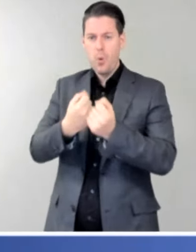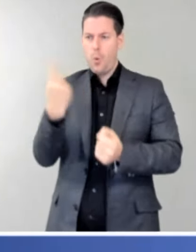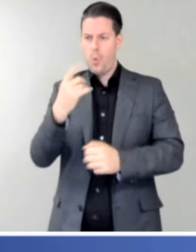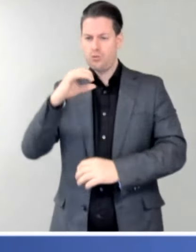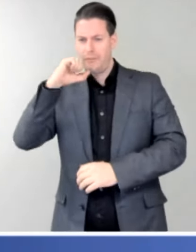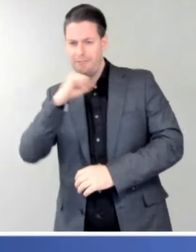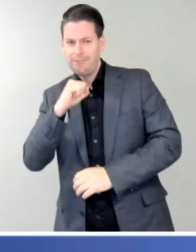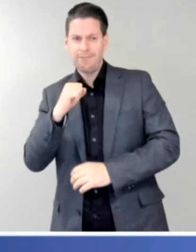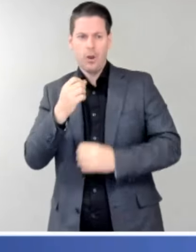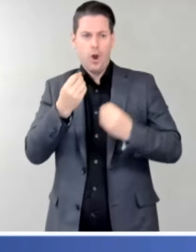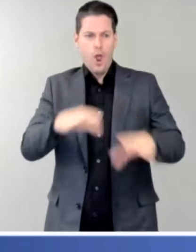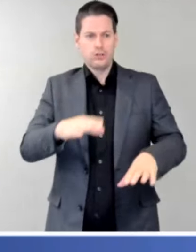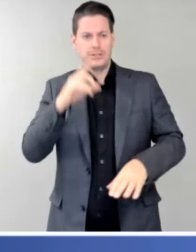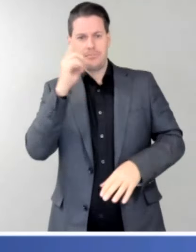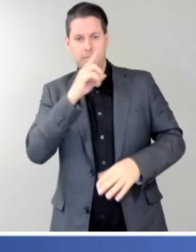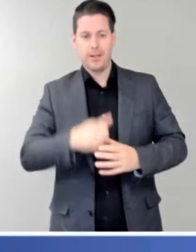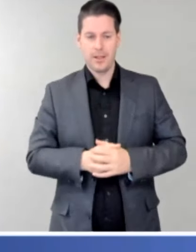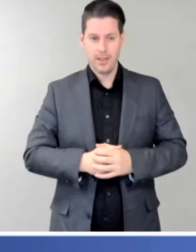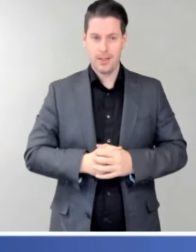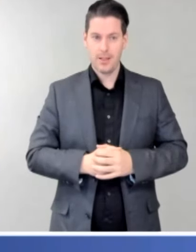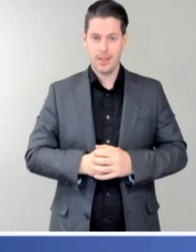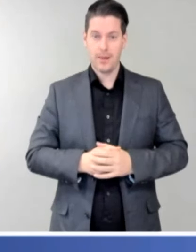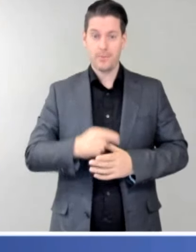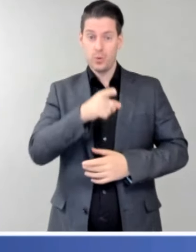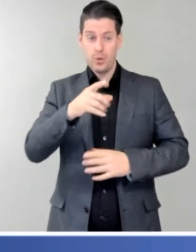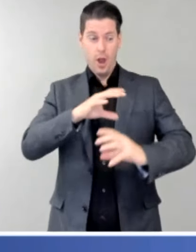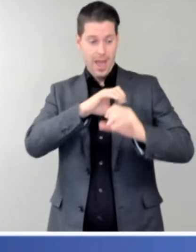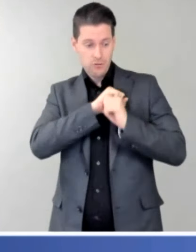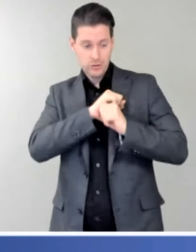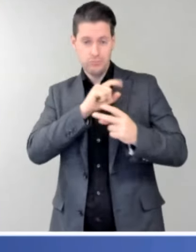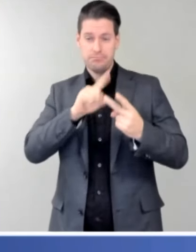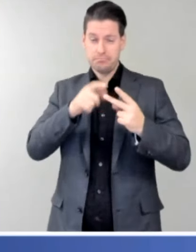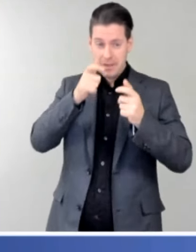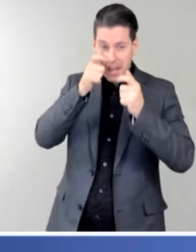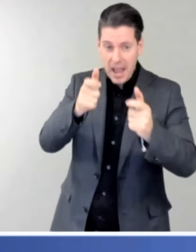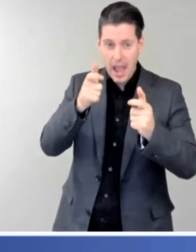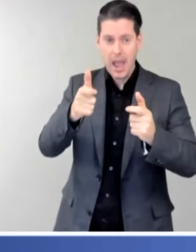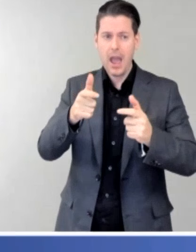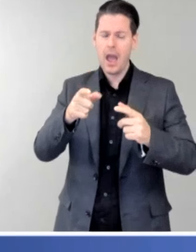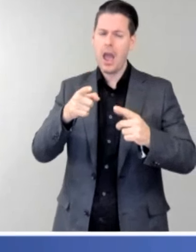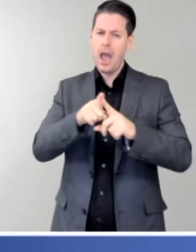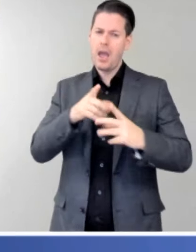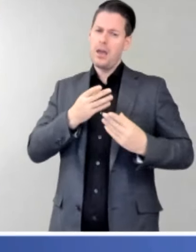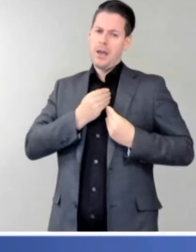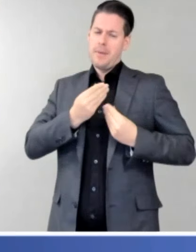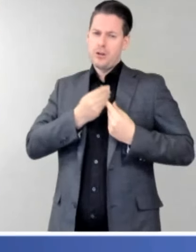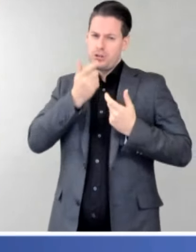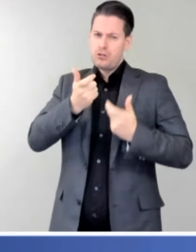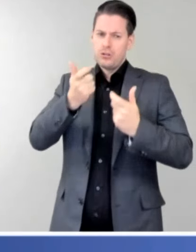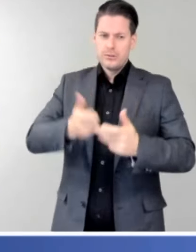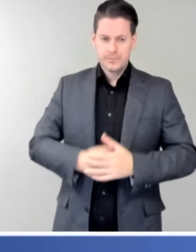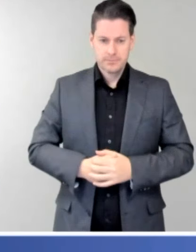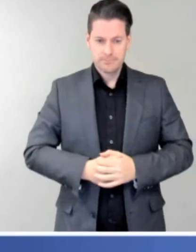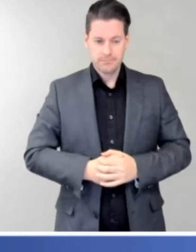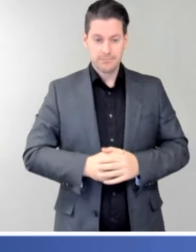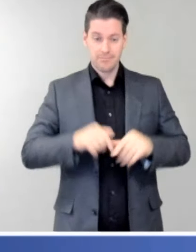the healing power of courage, of care, and of compassion. It is right that this memorial